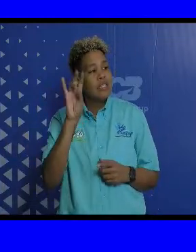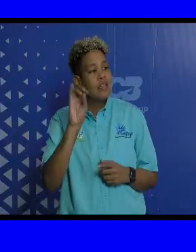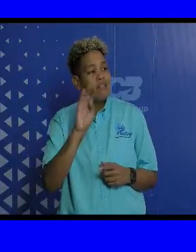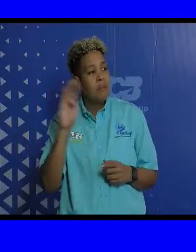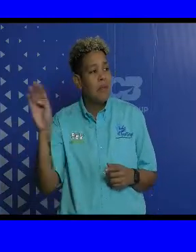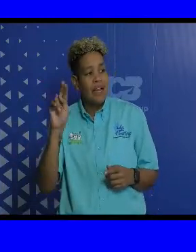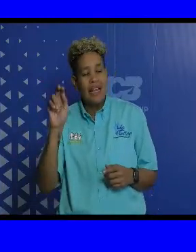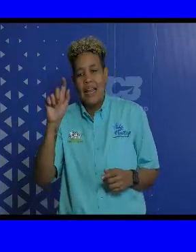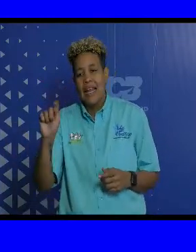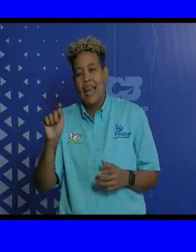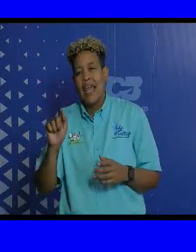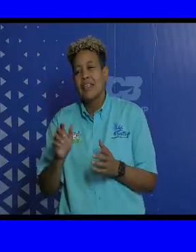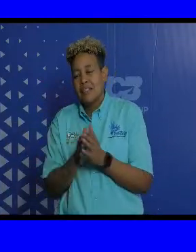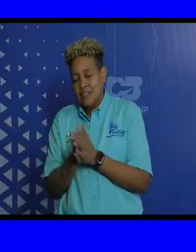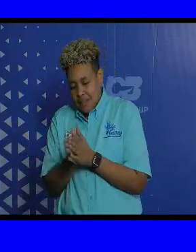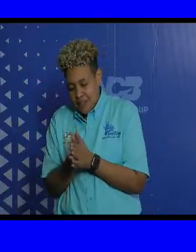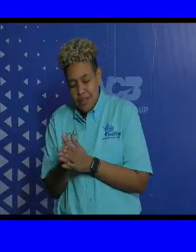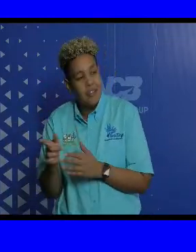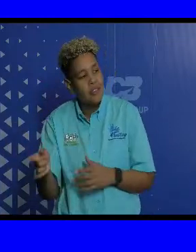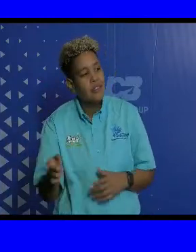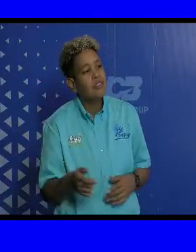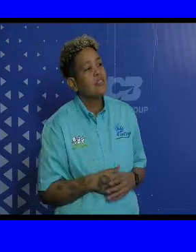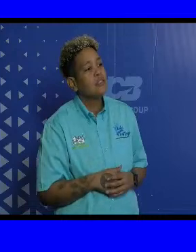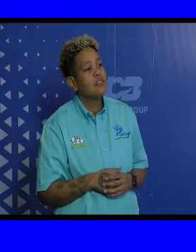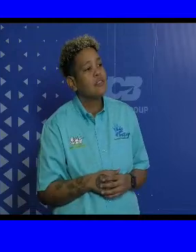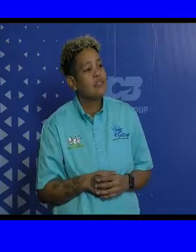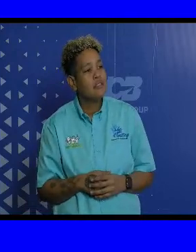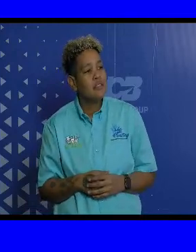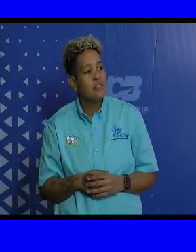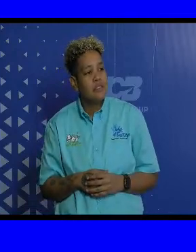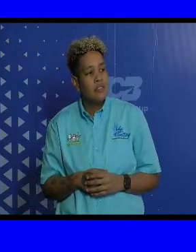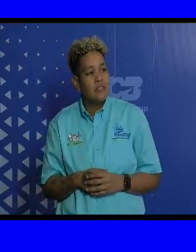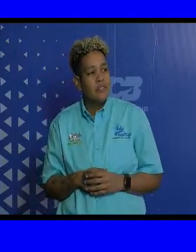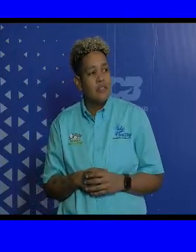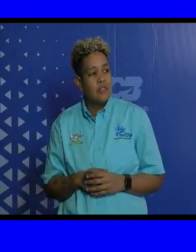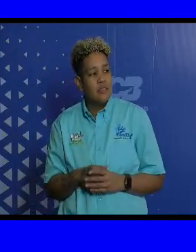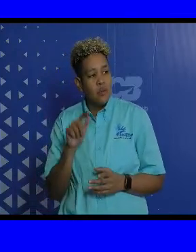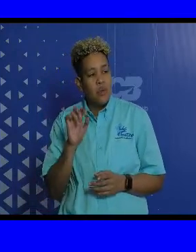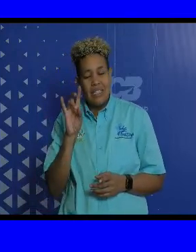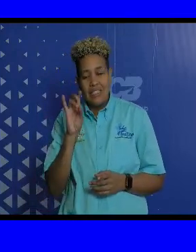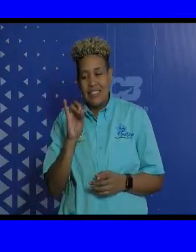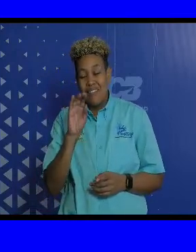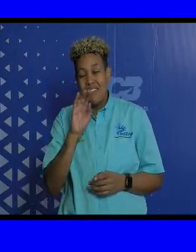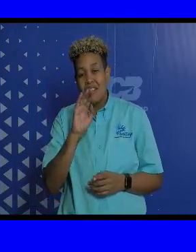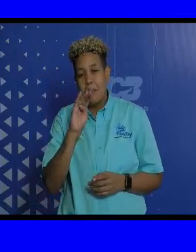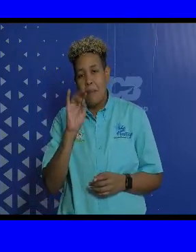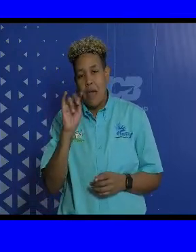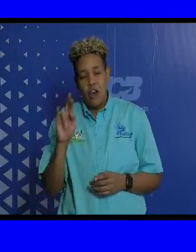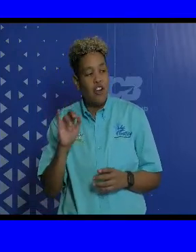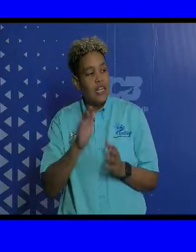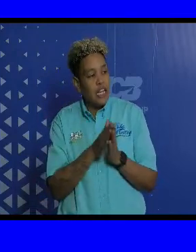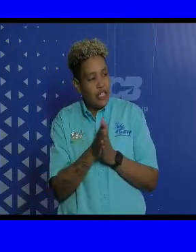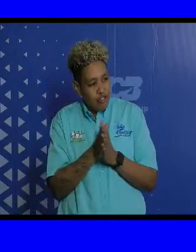billion of shareholders' equity, equity net of minority interests.